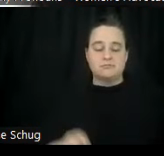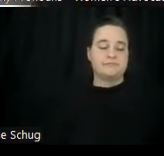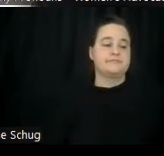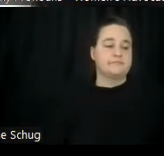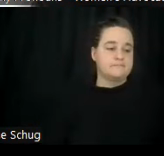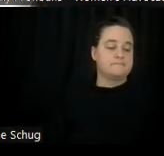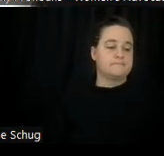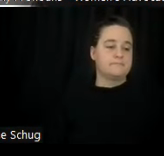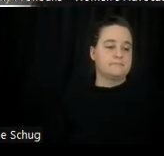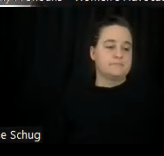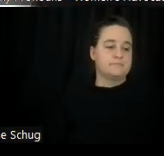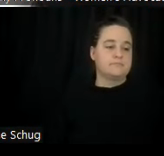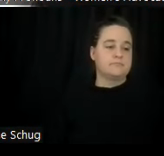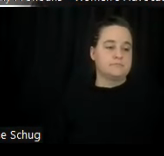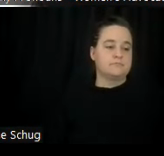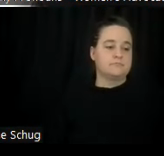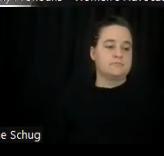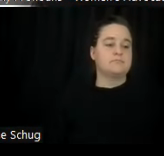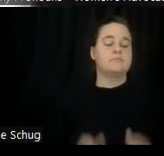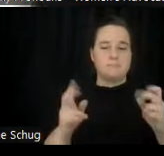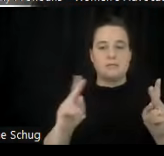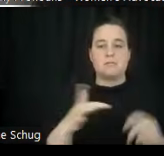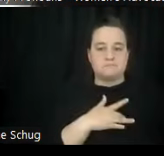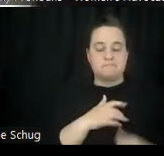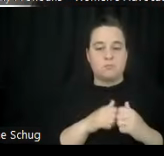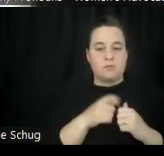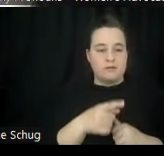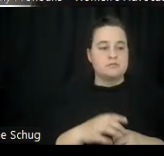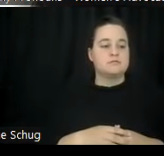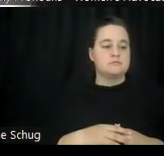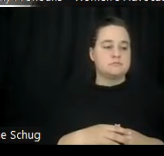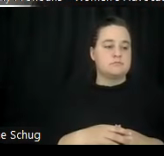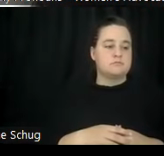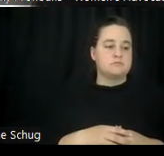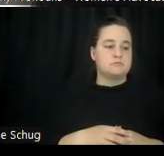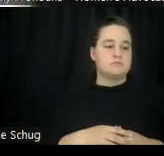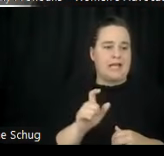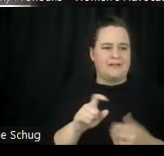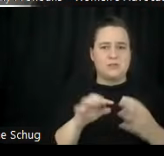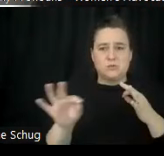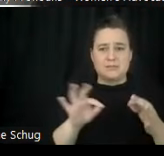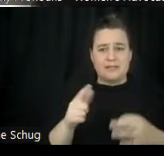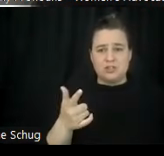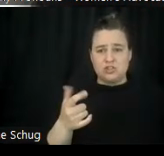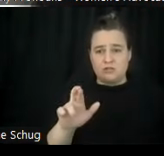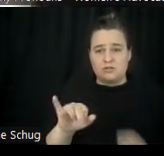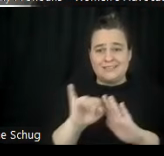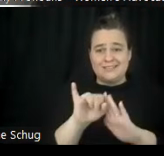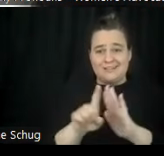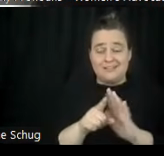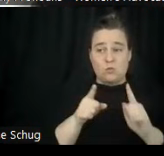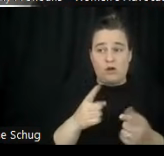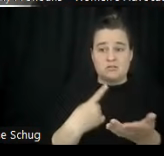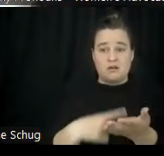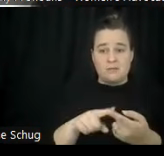Yeah, a lot of people are resonating with this, having to explain gender identities when disclosing abuse. Yeah. And